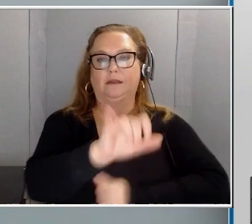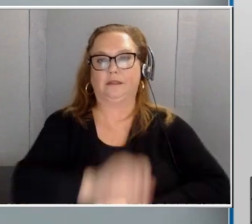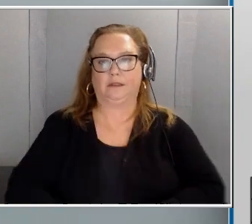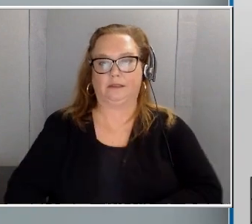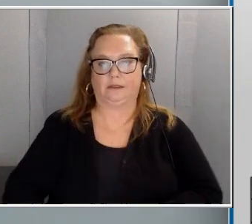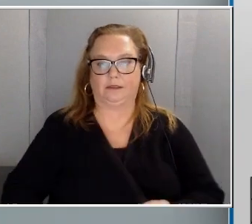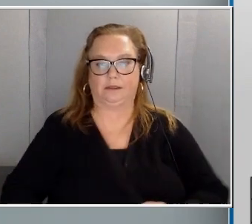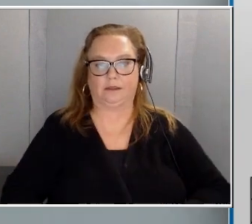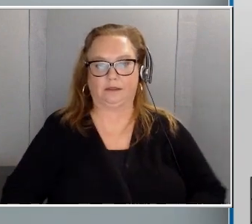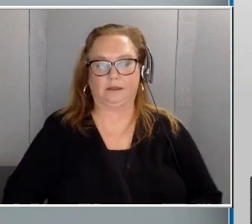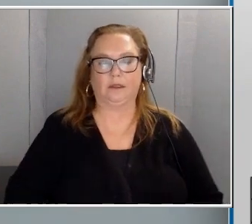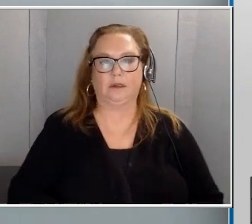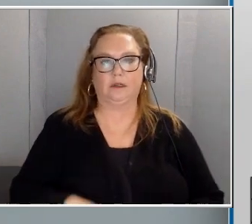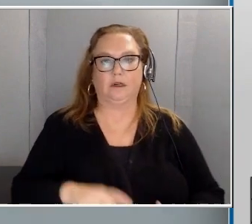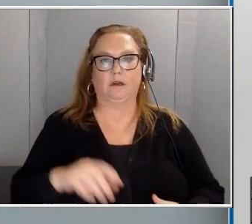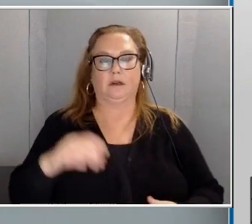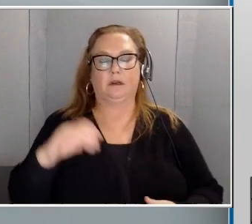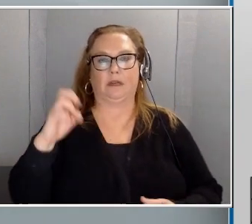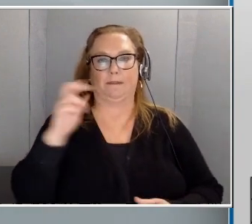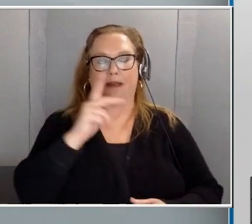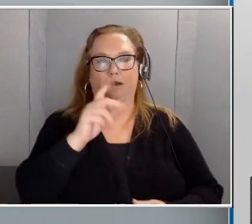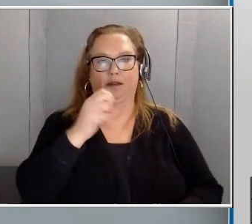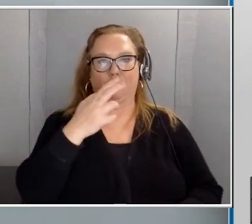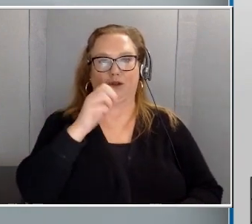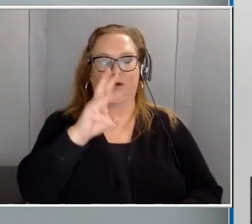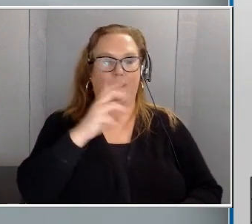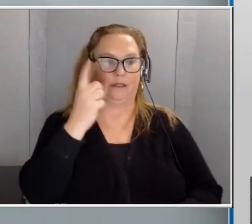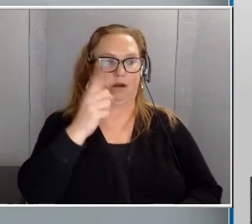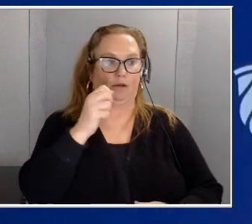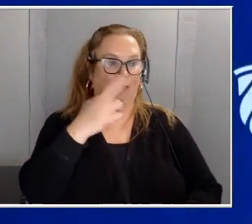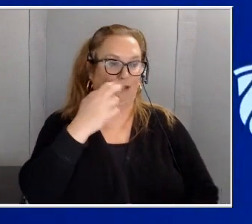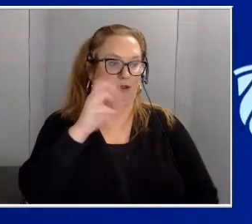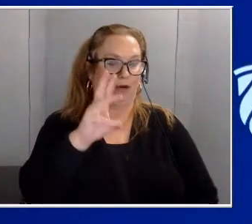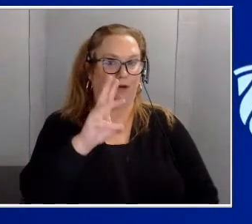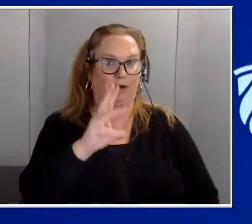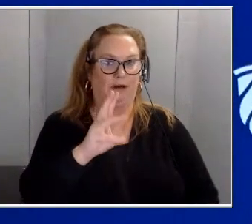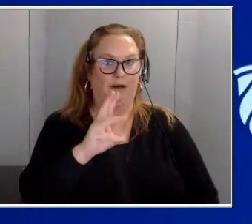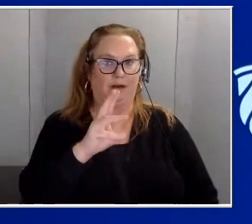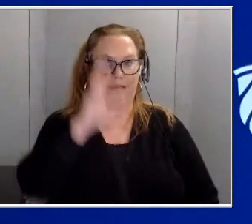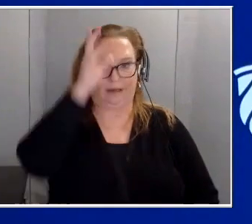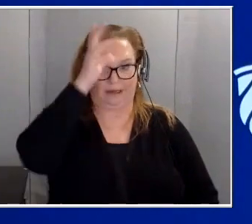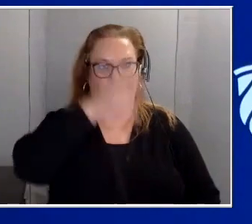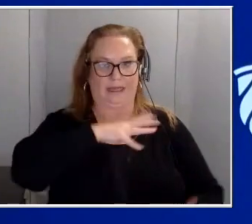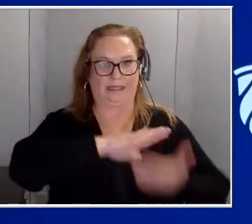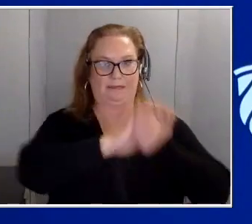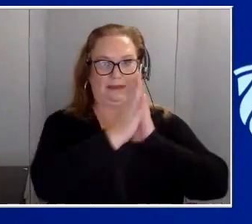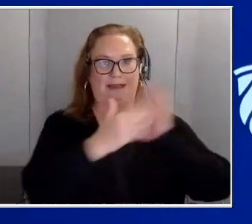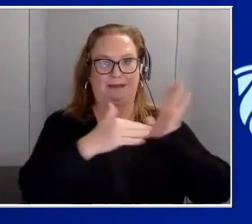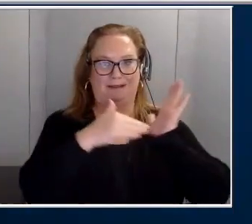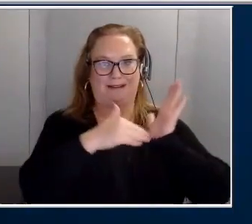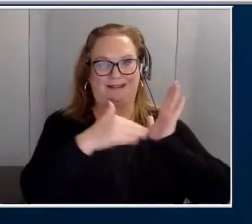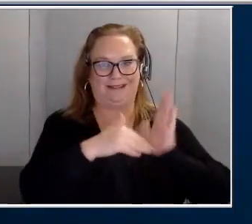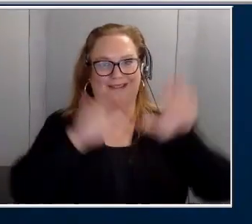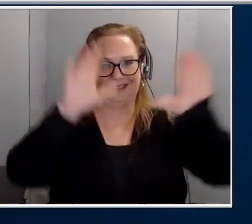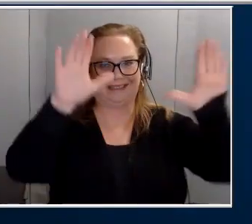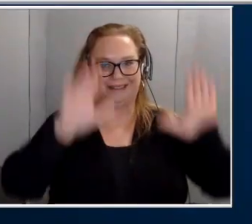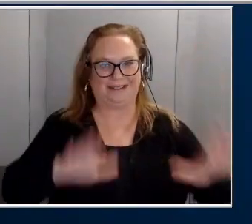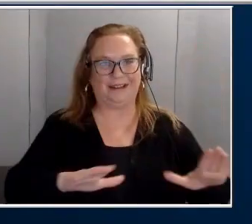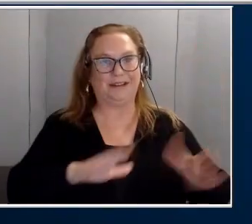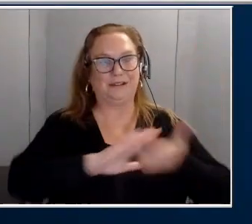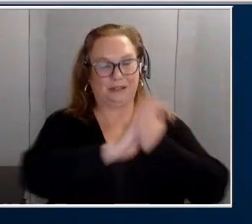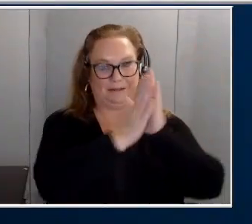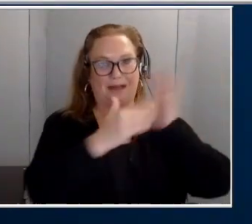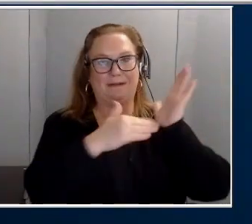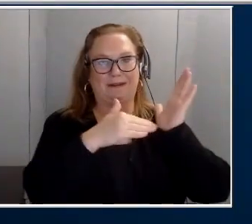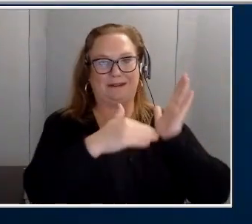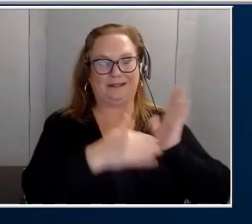But we need to get back to the show because this is the only show where guests become doctors. And I love it. She could be. She is such